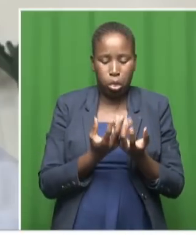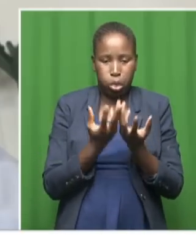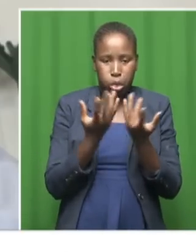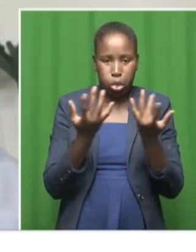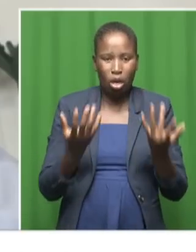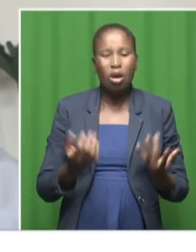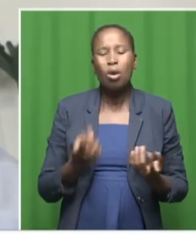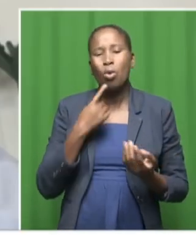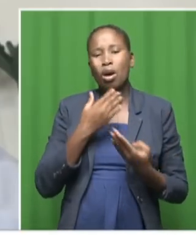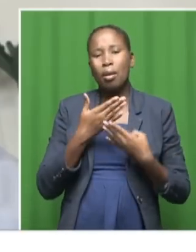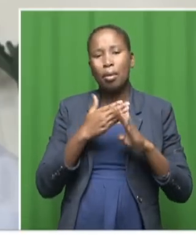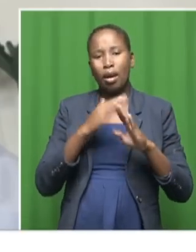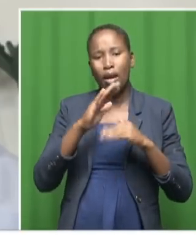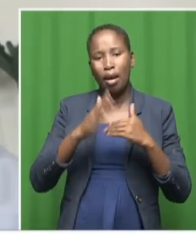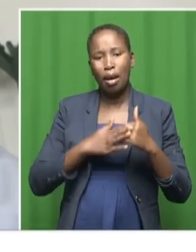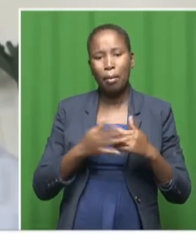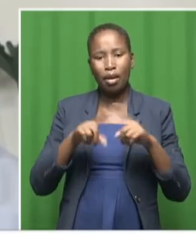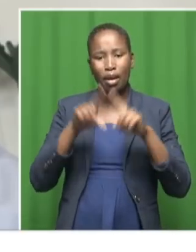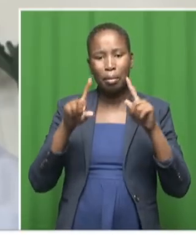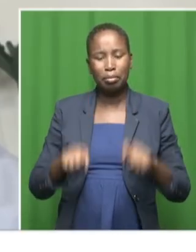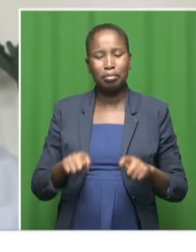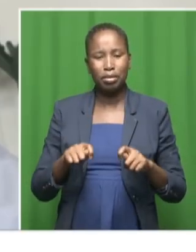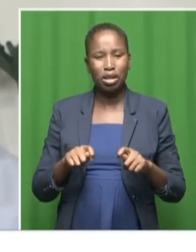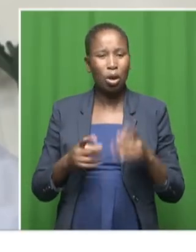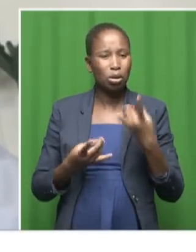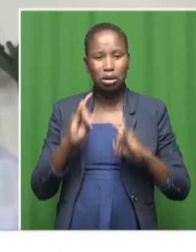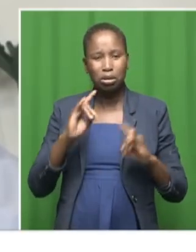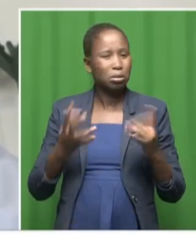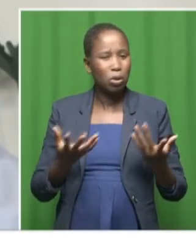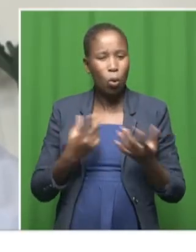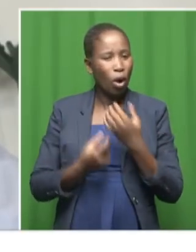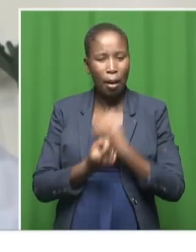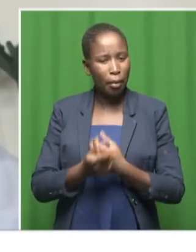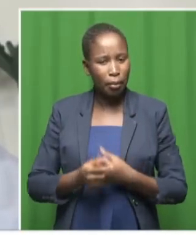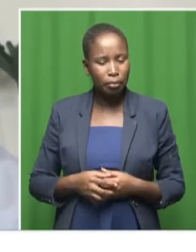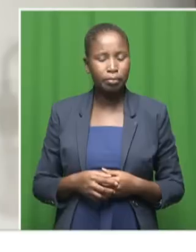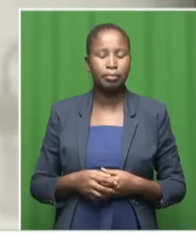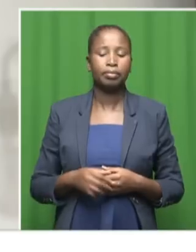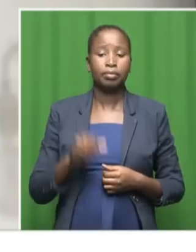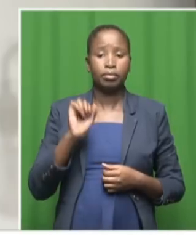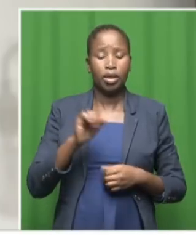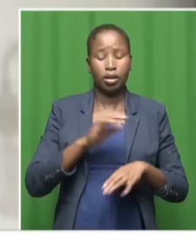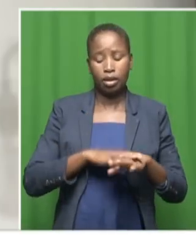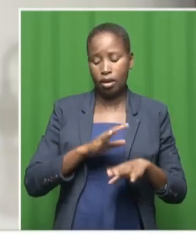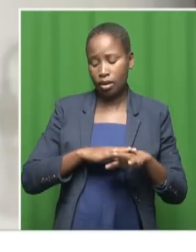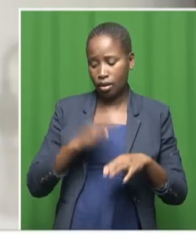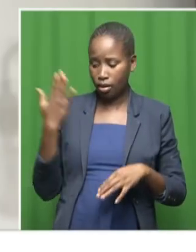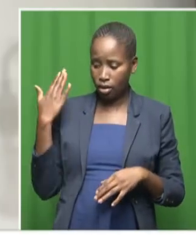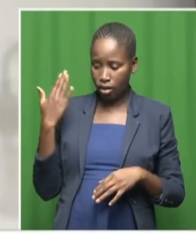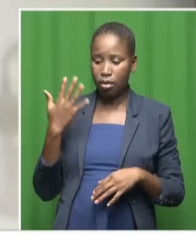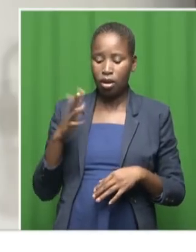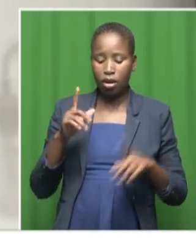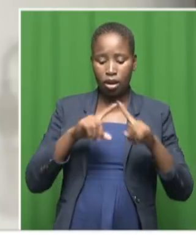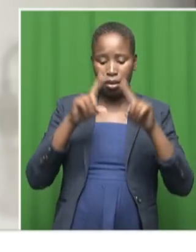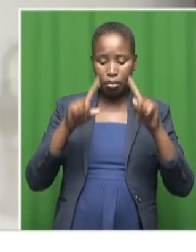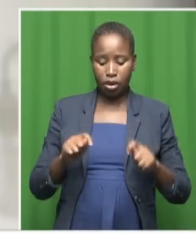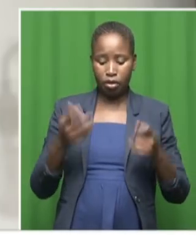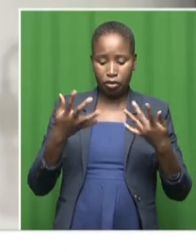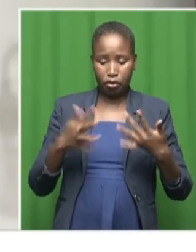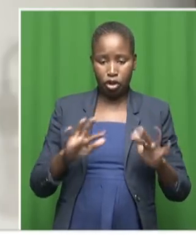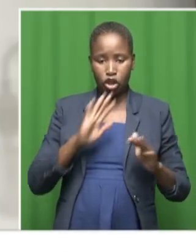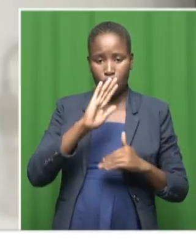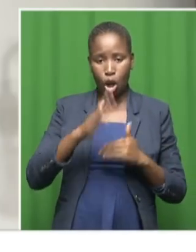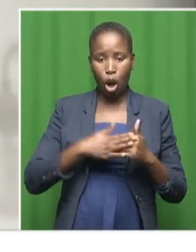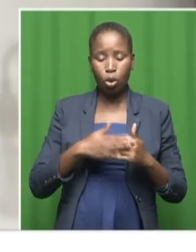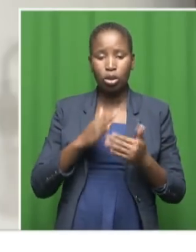Town beaches. So, over the course of the festive season, the City of Cape Town has had to close a